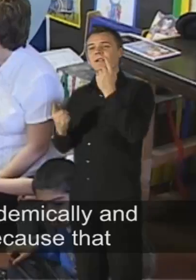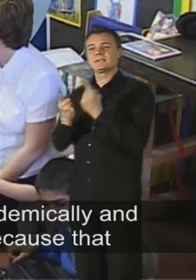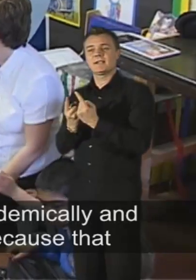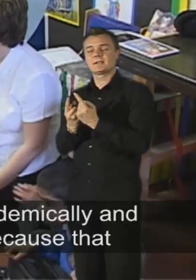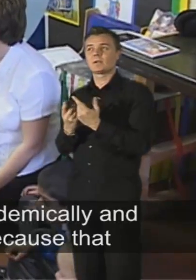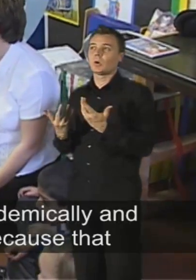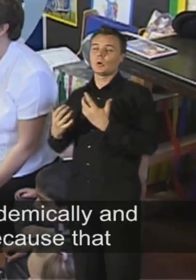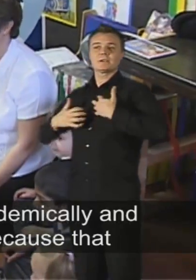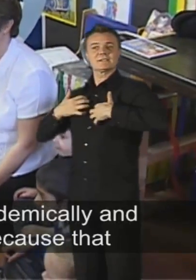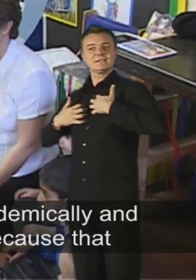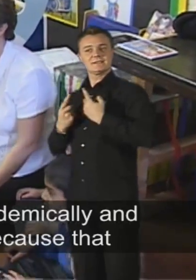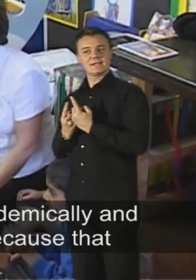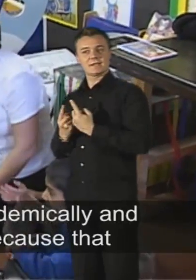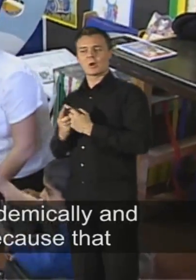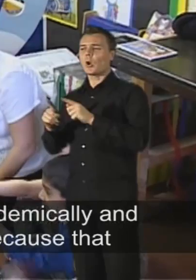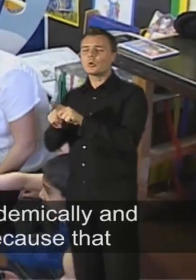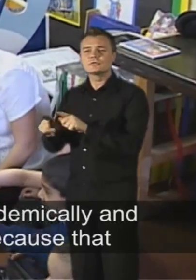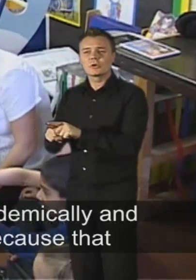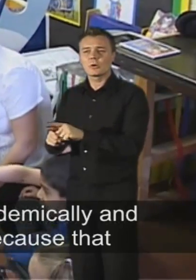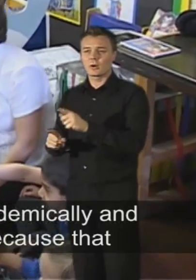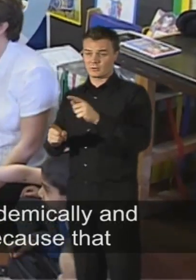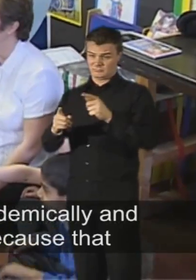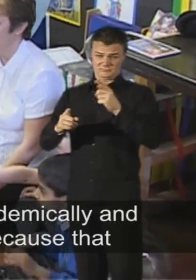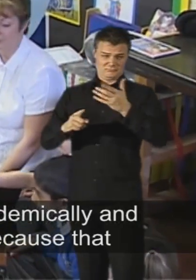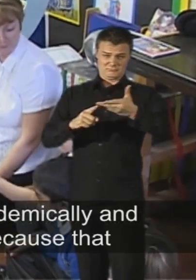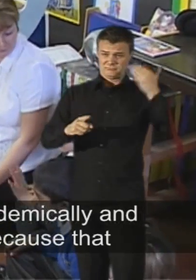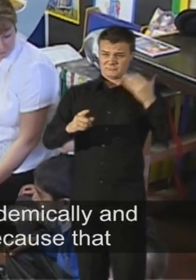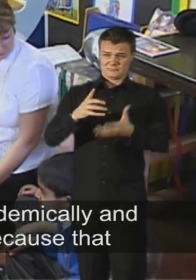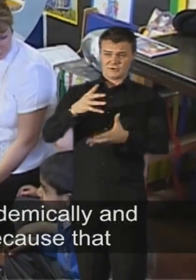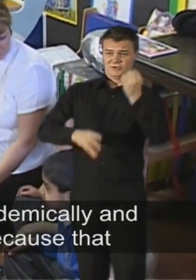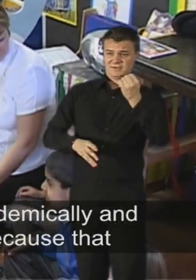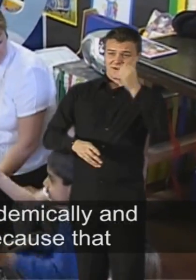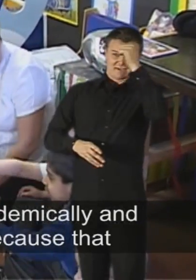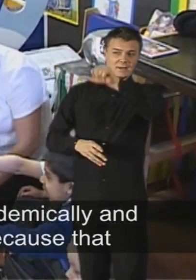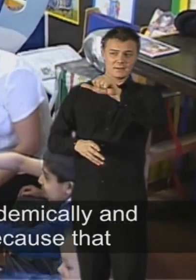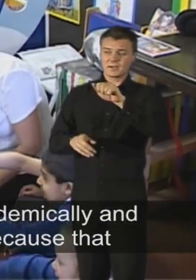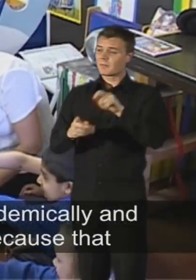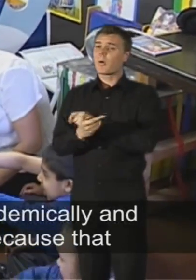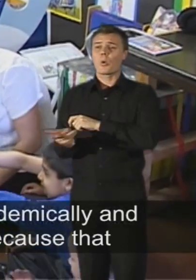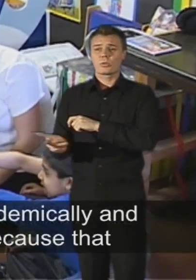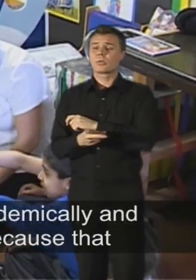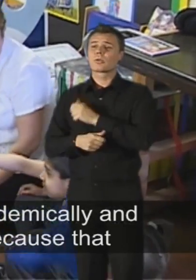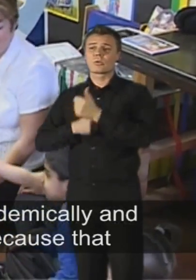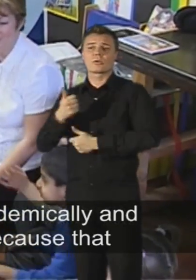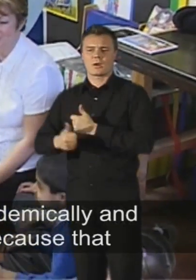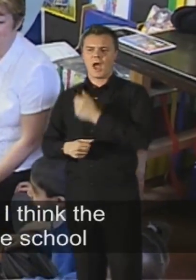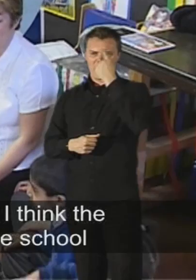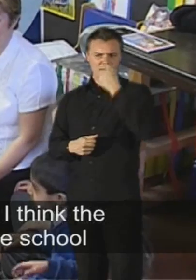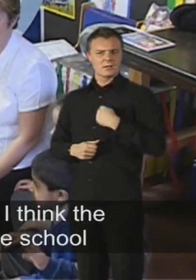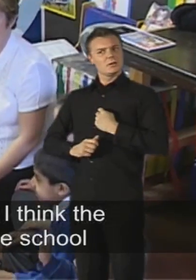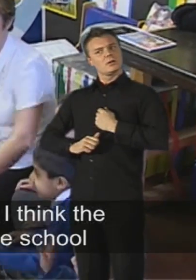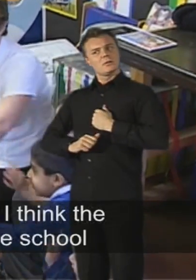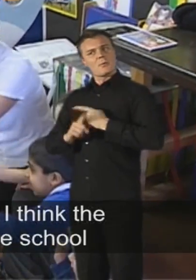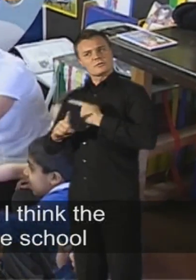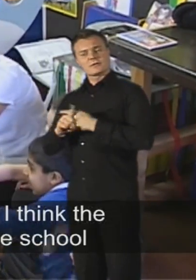as learning and achieving academically. And I think that the good thing is that because